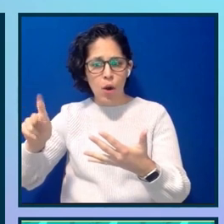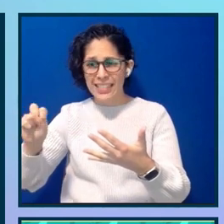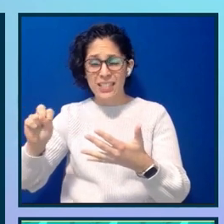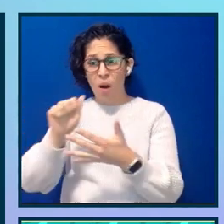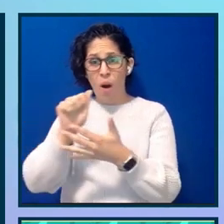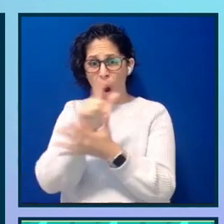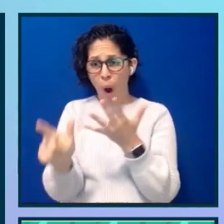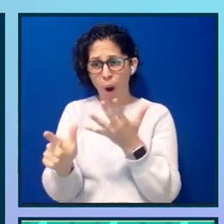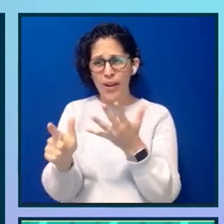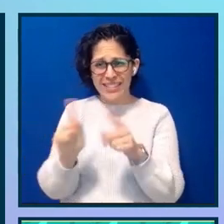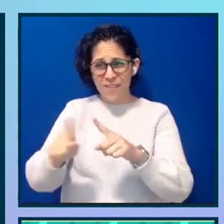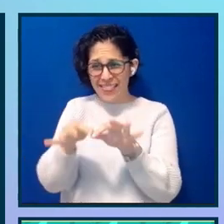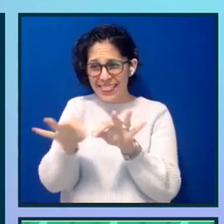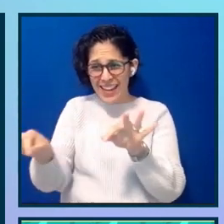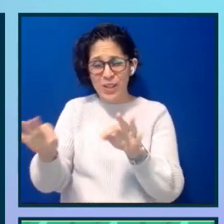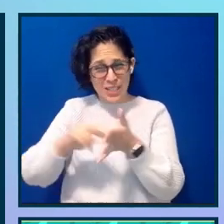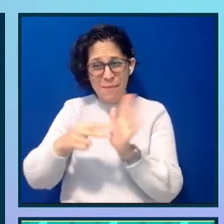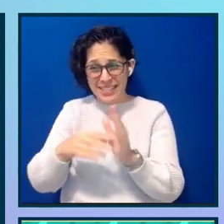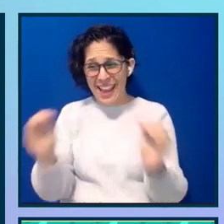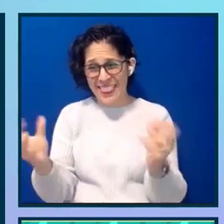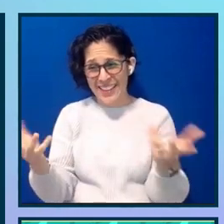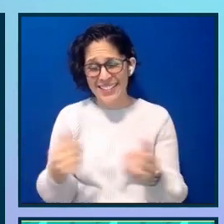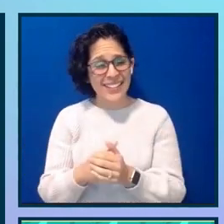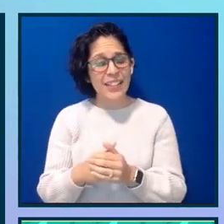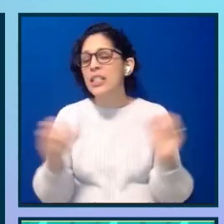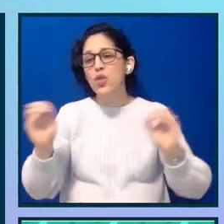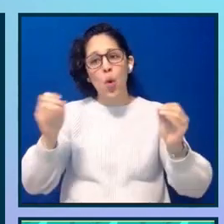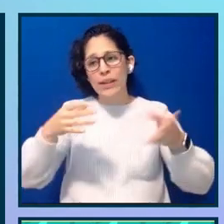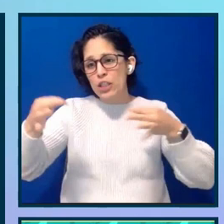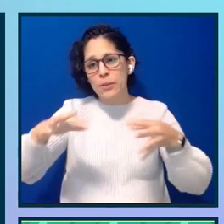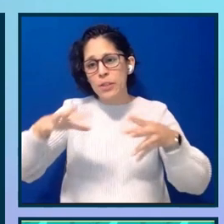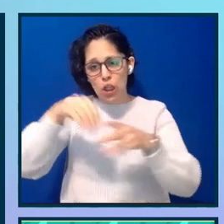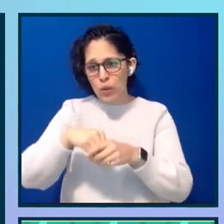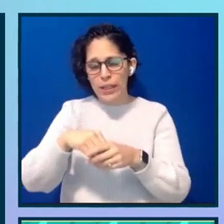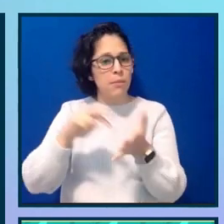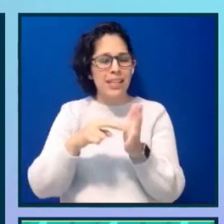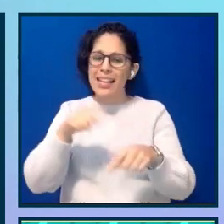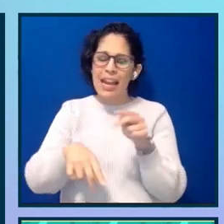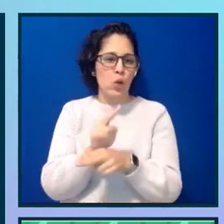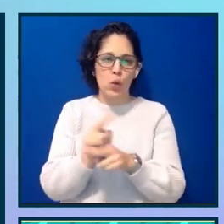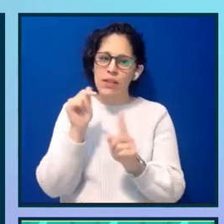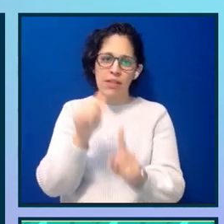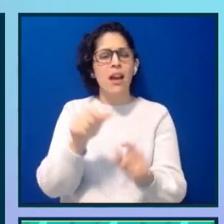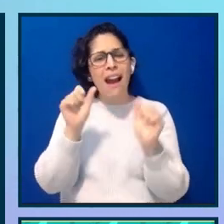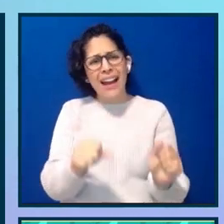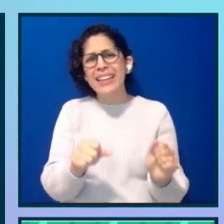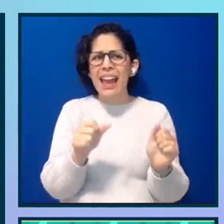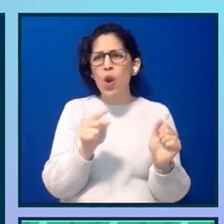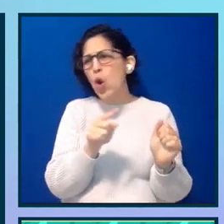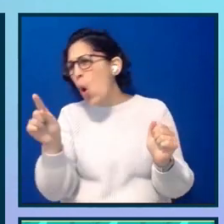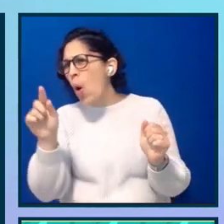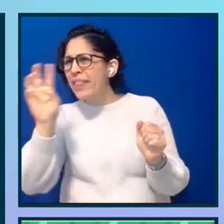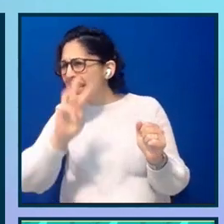Again, there's not much of a description here other than their name. So there's not much to go by. I could go on the internet and sort of figure out what they look like,